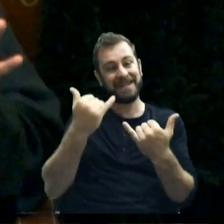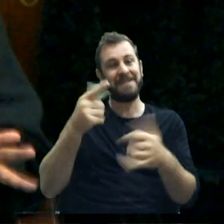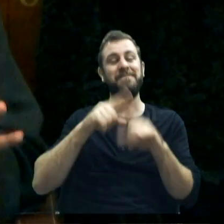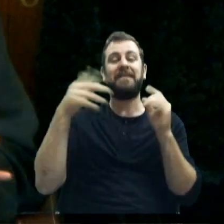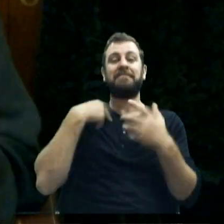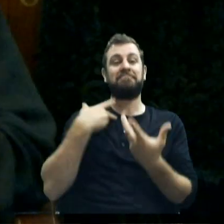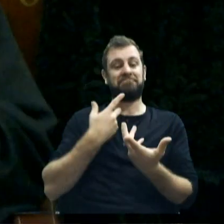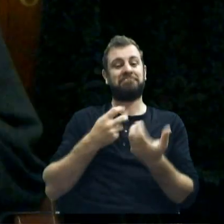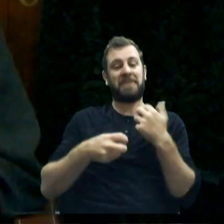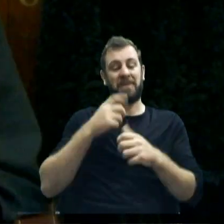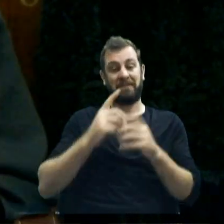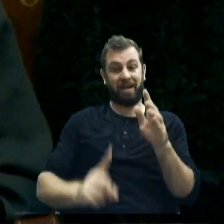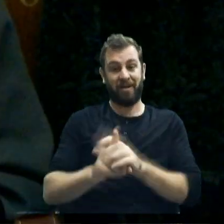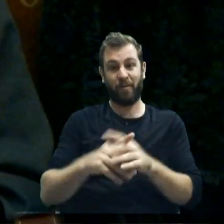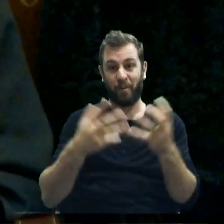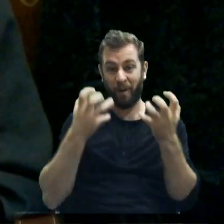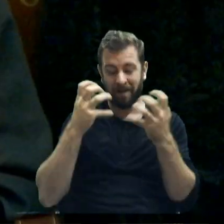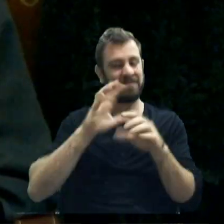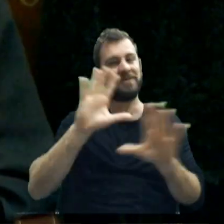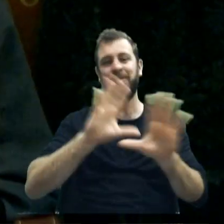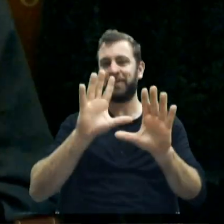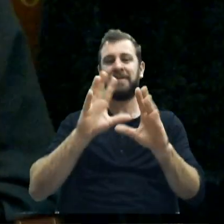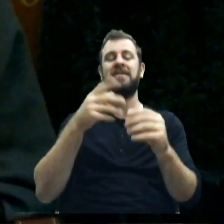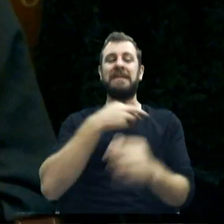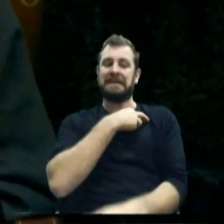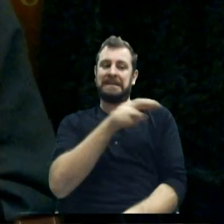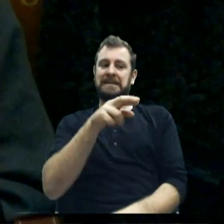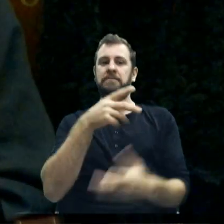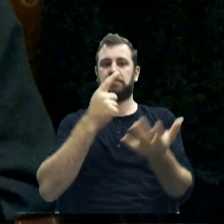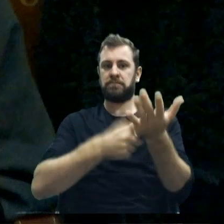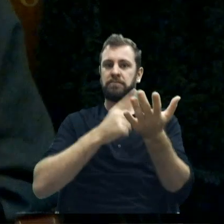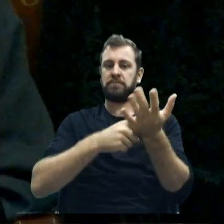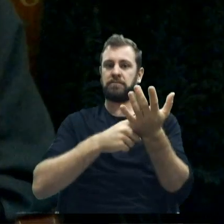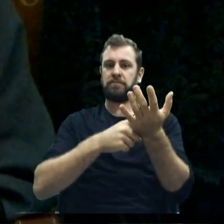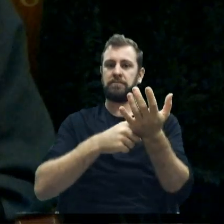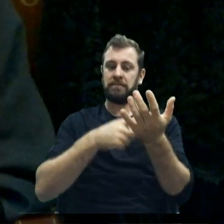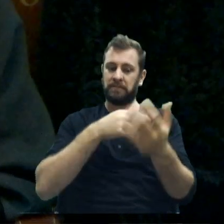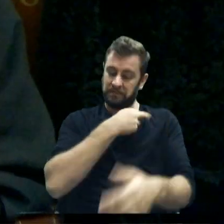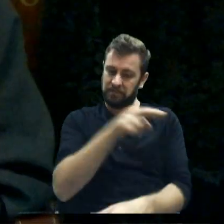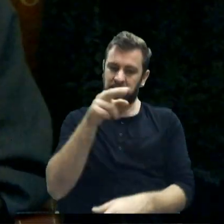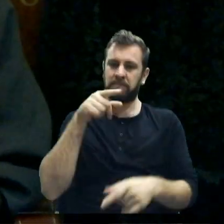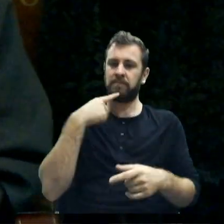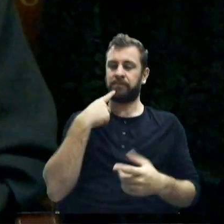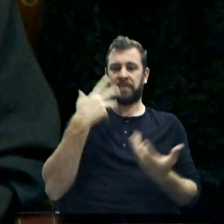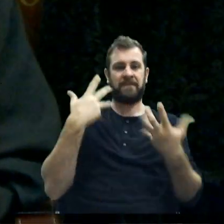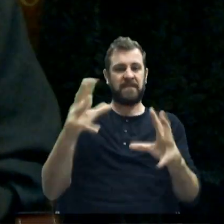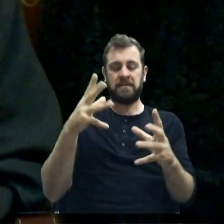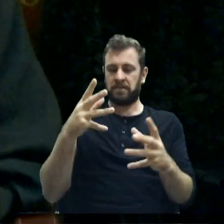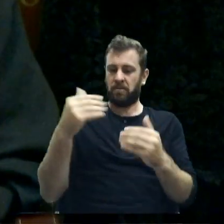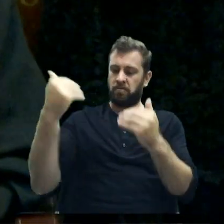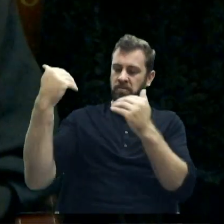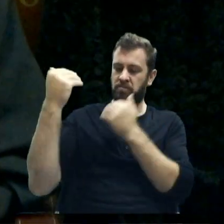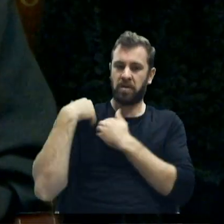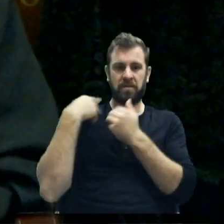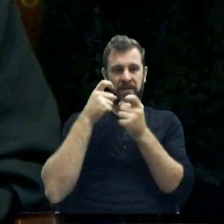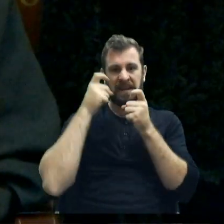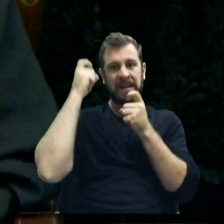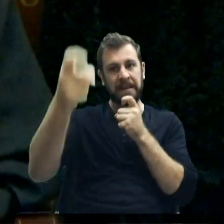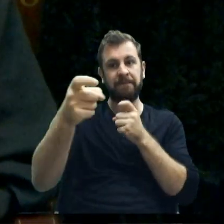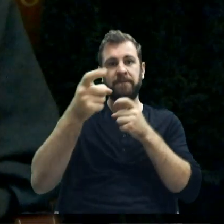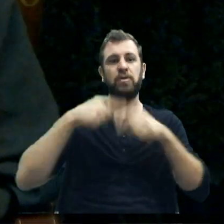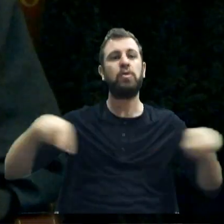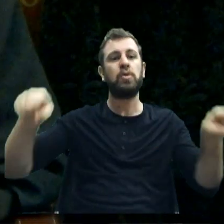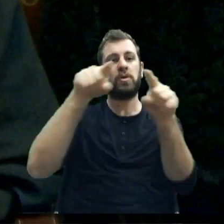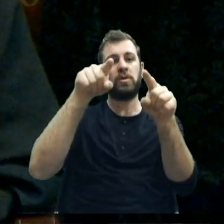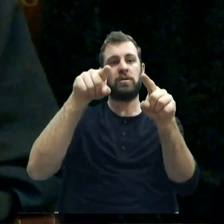the deen talking, not me talking. The deen has given you the walayat. Take that walayat as a responsibility, not as a